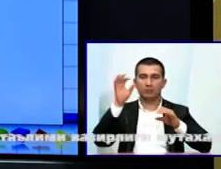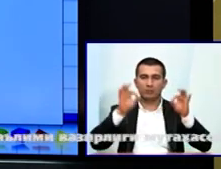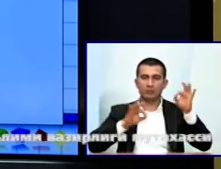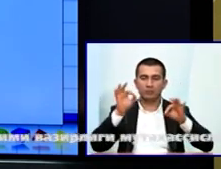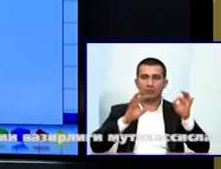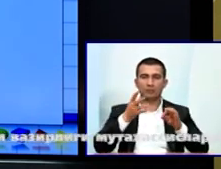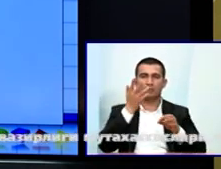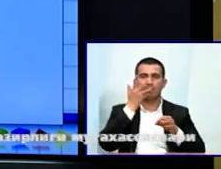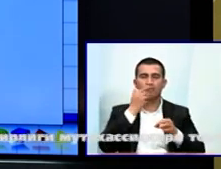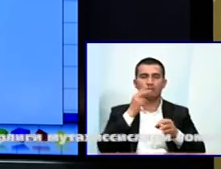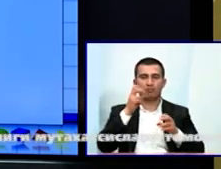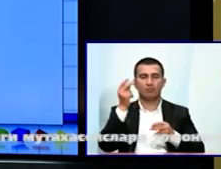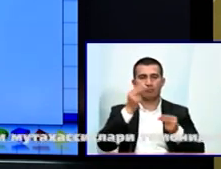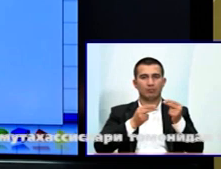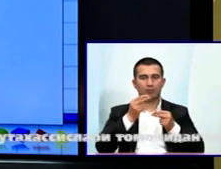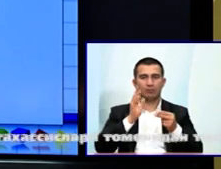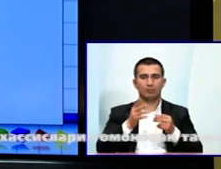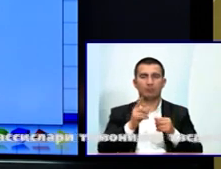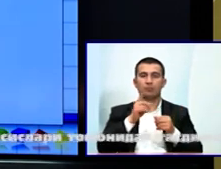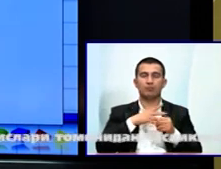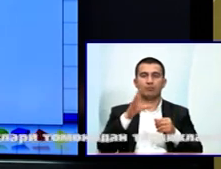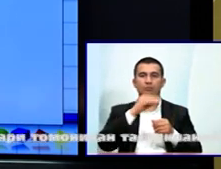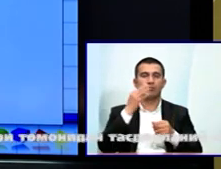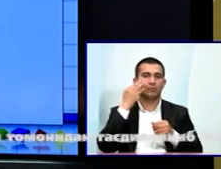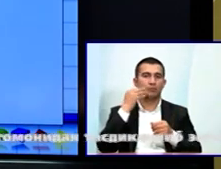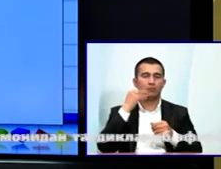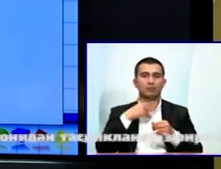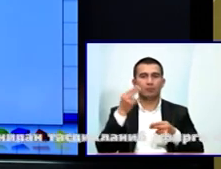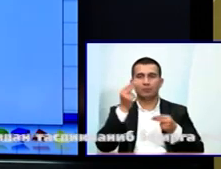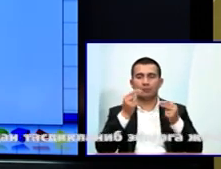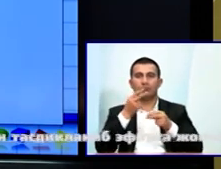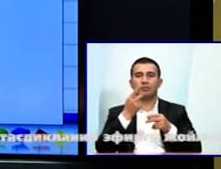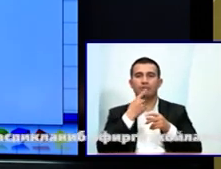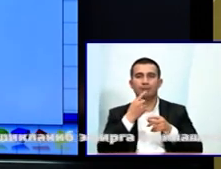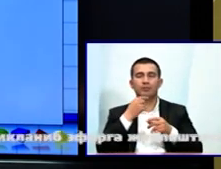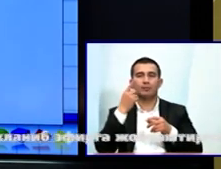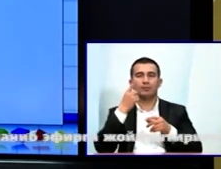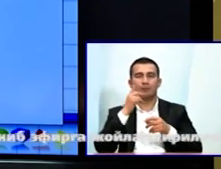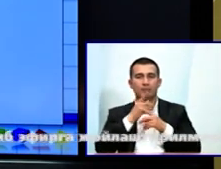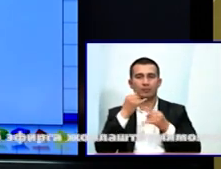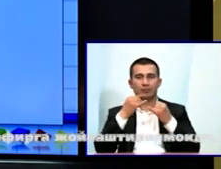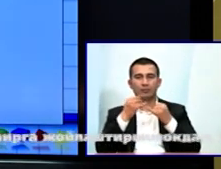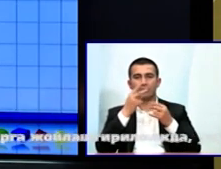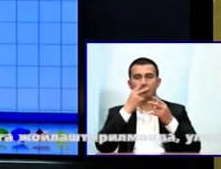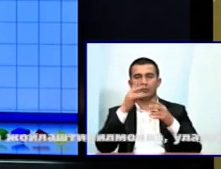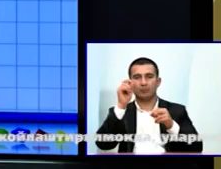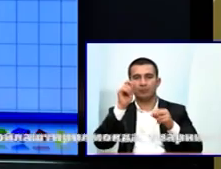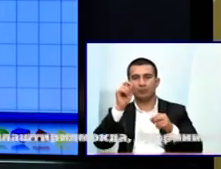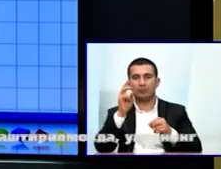turli ranglarda bo'yaladi, chunki buni ajratib olish va taqqoslash oson bo'lishi uchun.